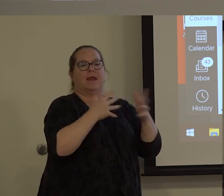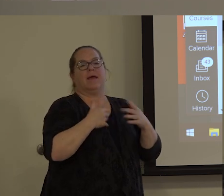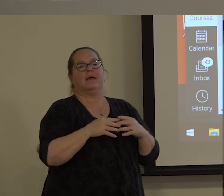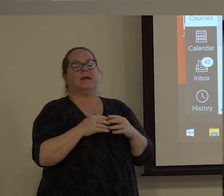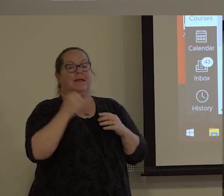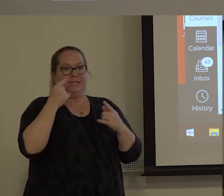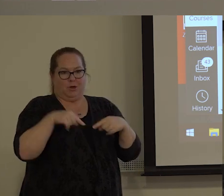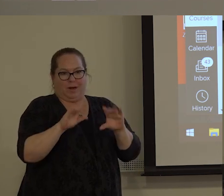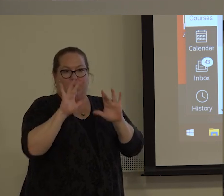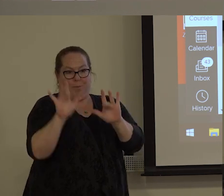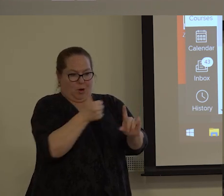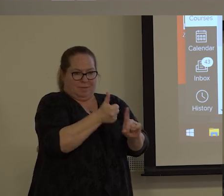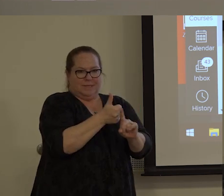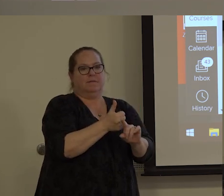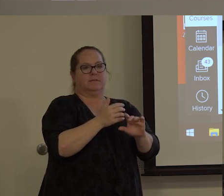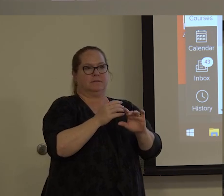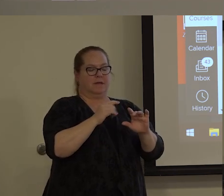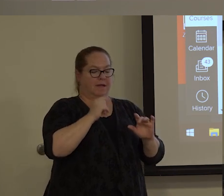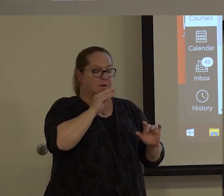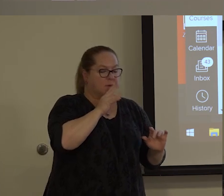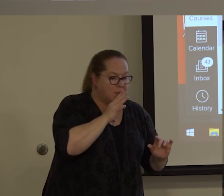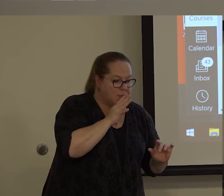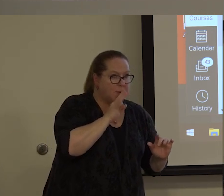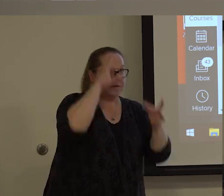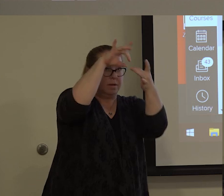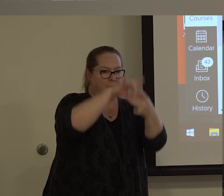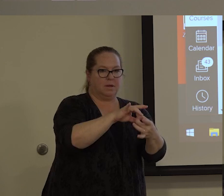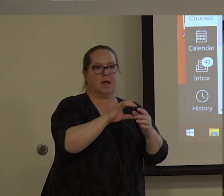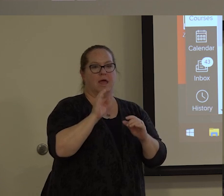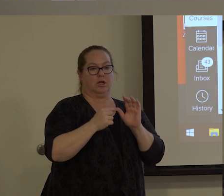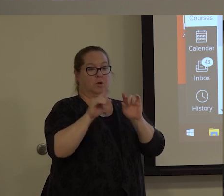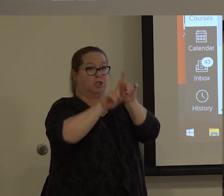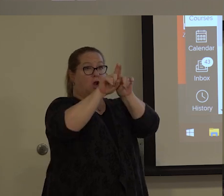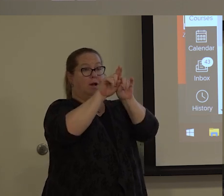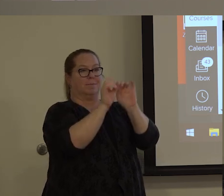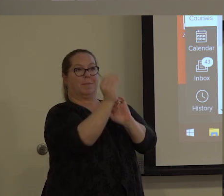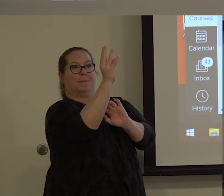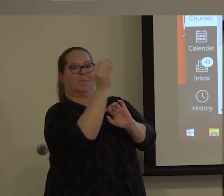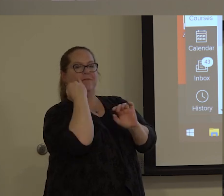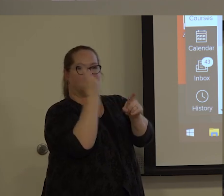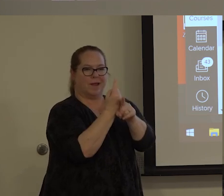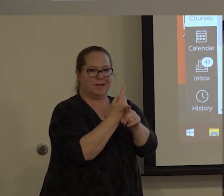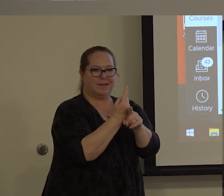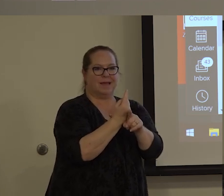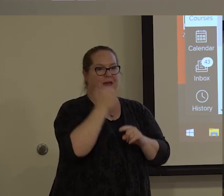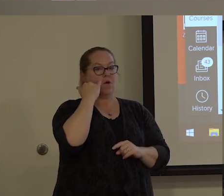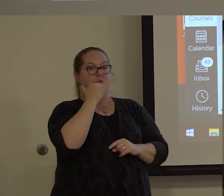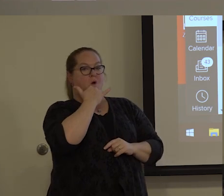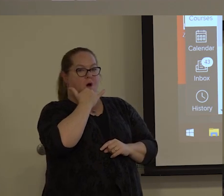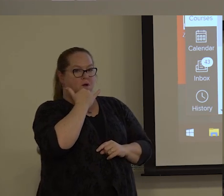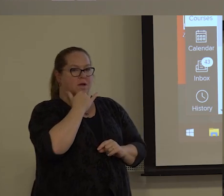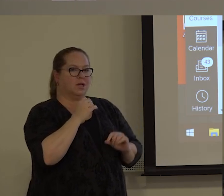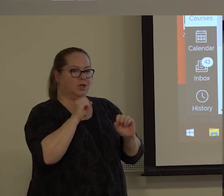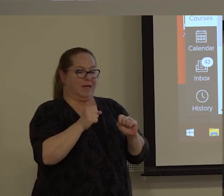phrase. If it's right, again, you'll get that star showing you that it's correct. If it's wrong, again, you can have the option to see